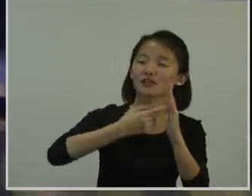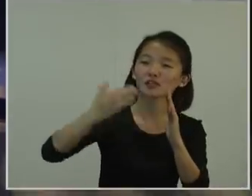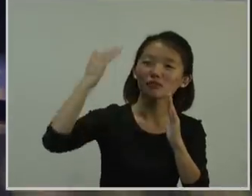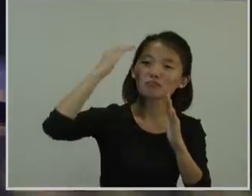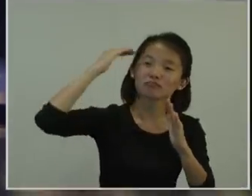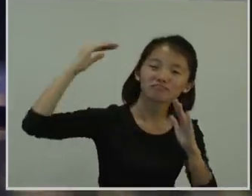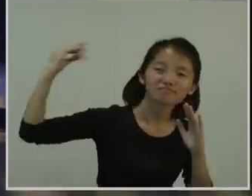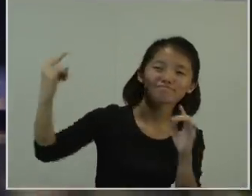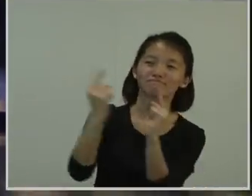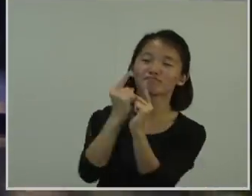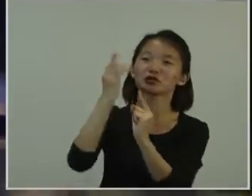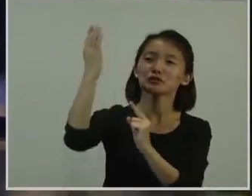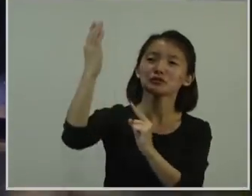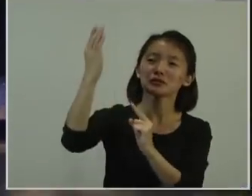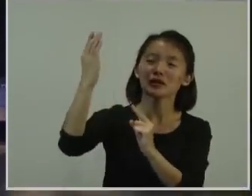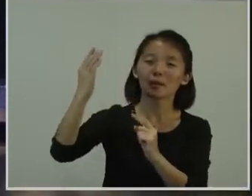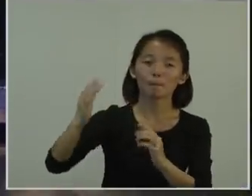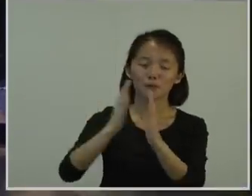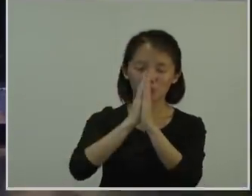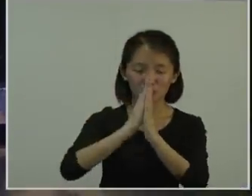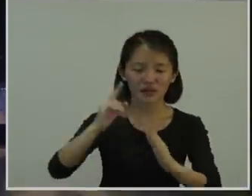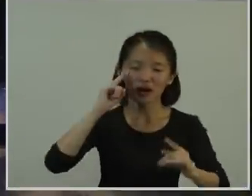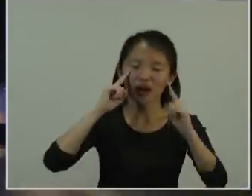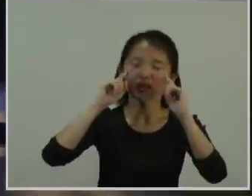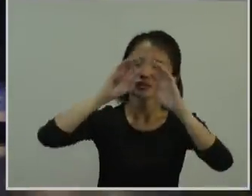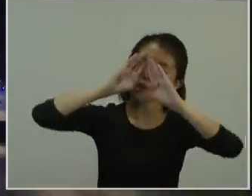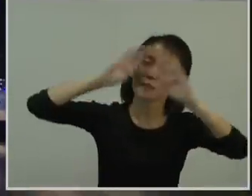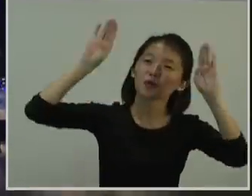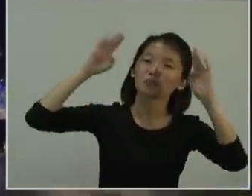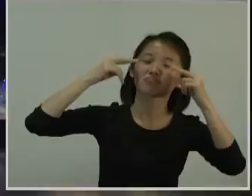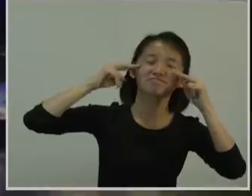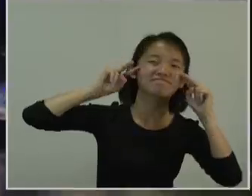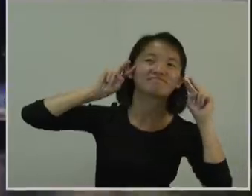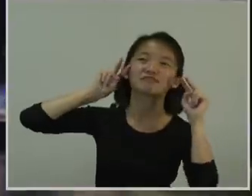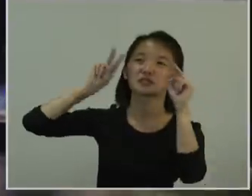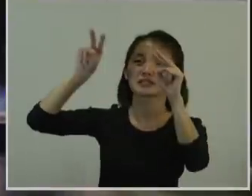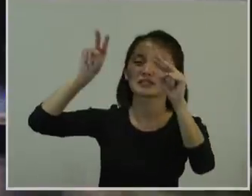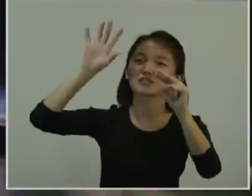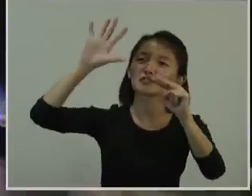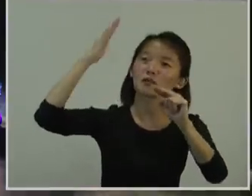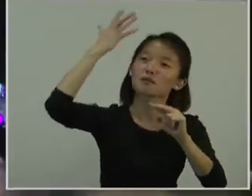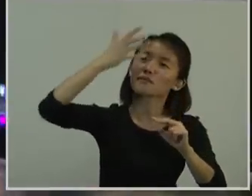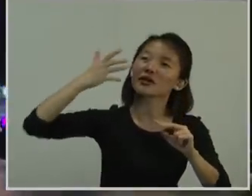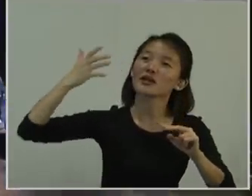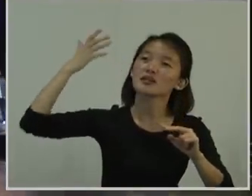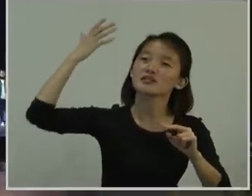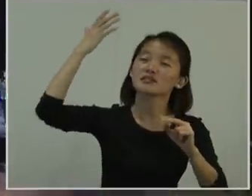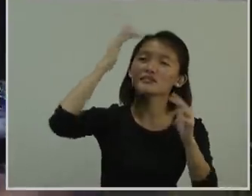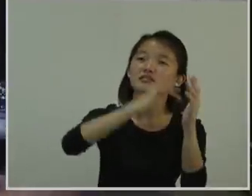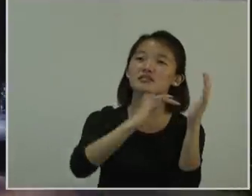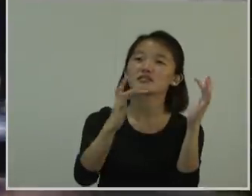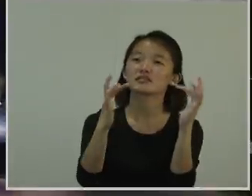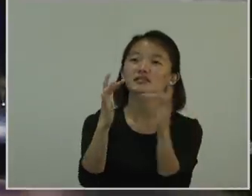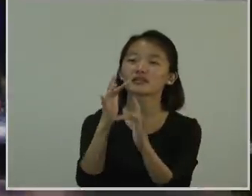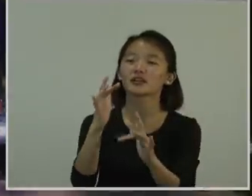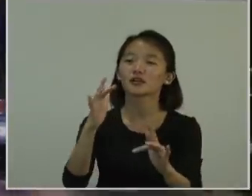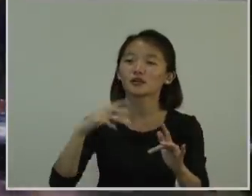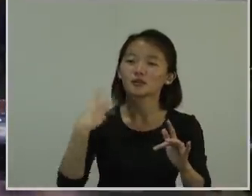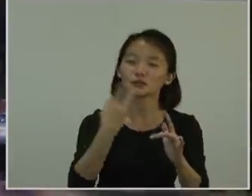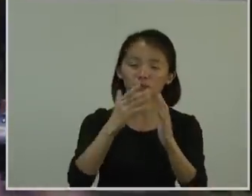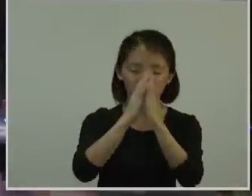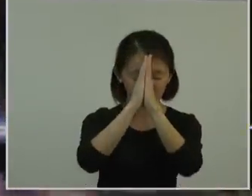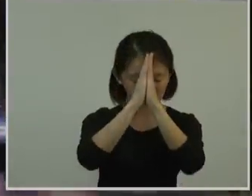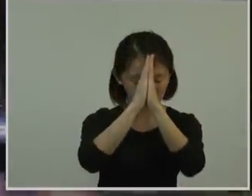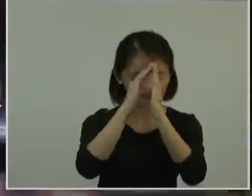eyes would be open, Lord. Father, that we would be able to see your face, Jesus. We pray this in your Son's